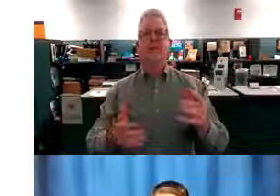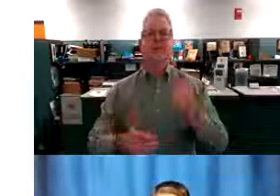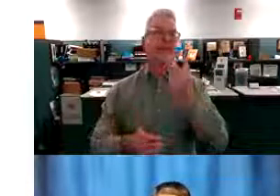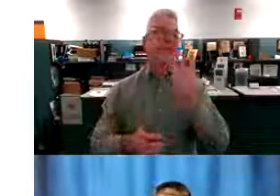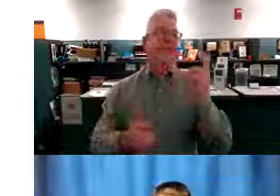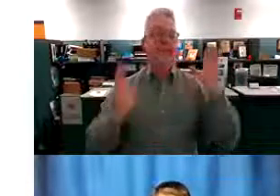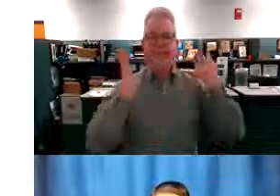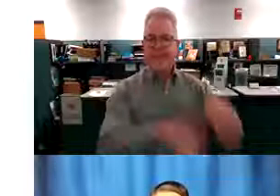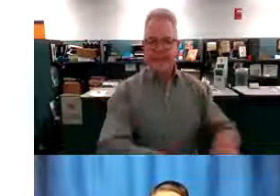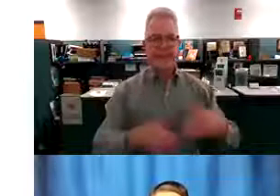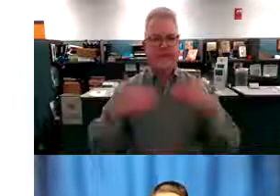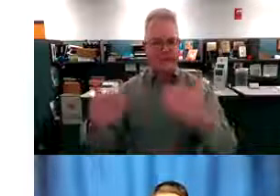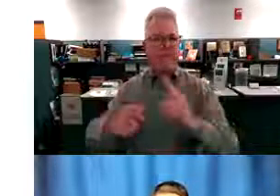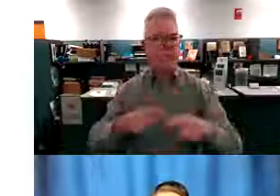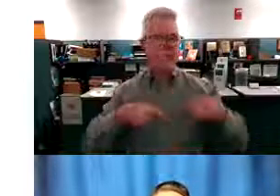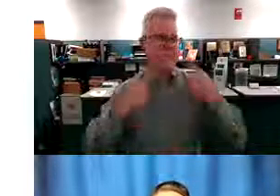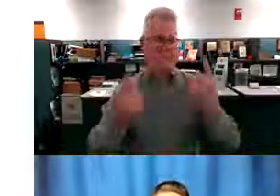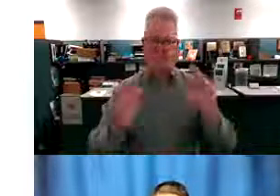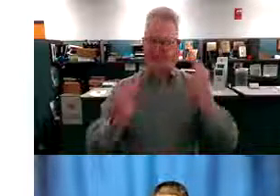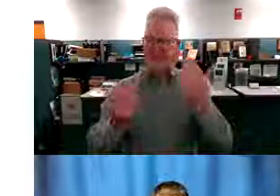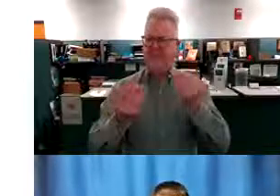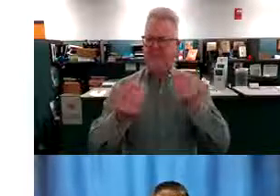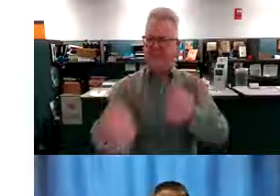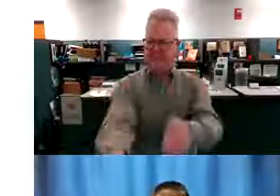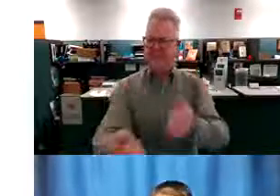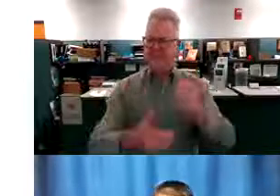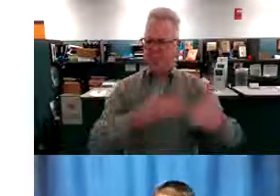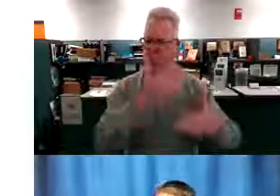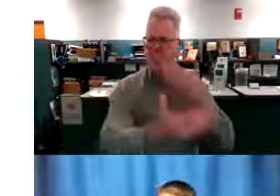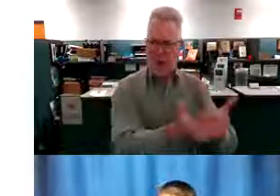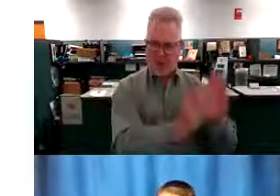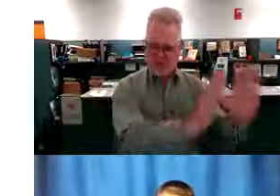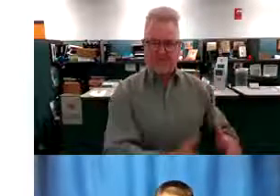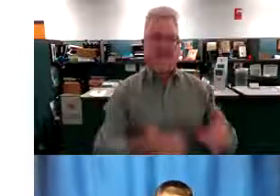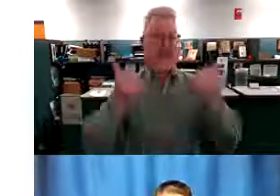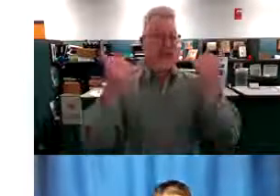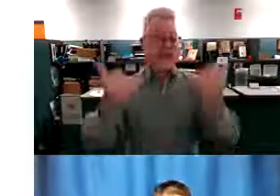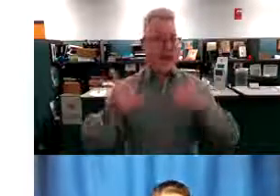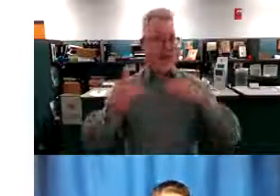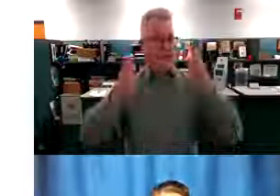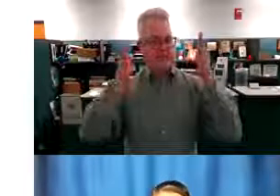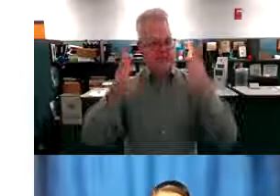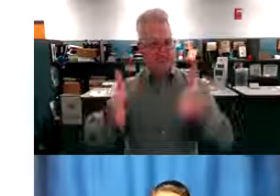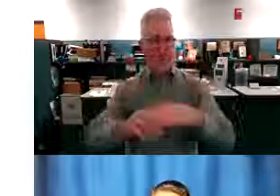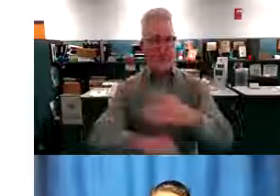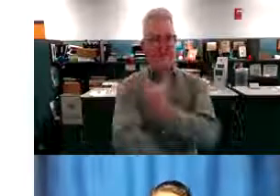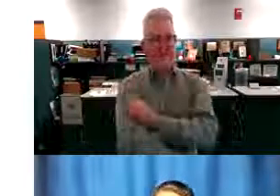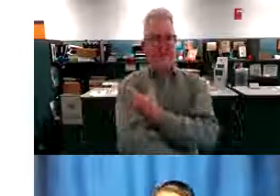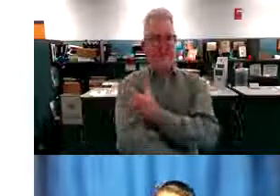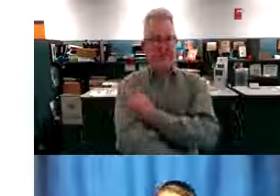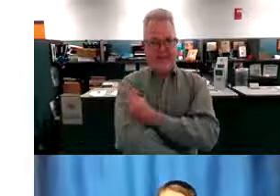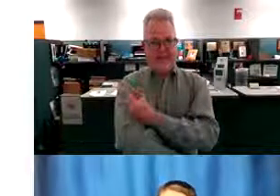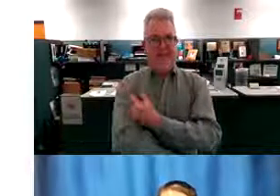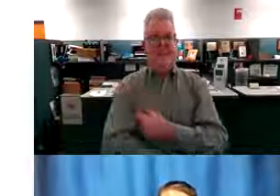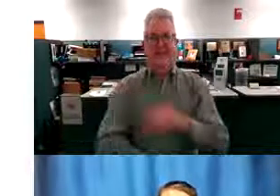to go on site. And so we did move ahead with VRI. It seemed that it was a pretty smooth process and it did go well. At